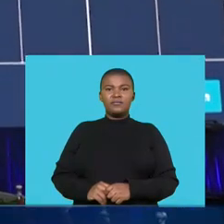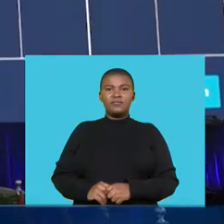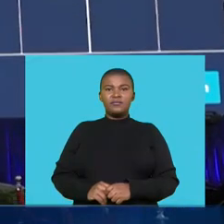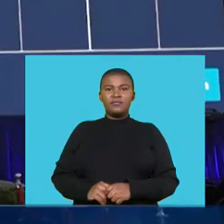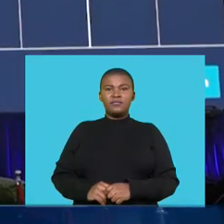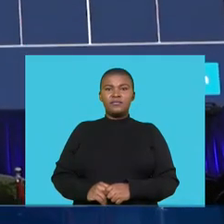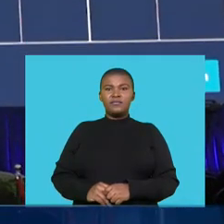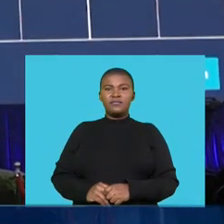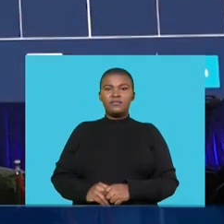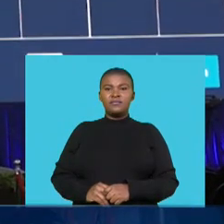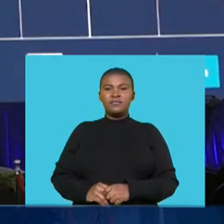ZOMTUKA EMMY TREND KUINDada KUINDA KUINDA SWETTUKA